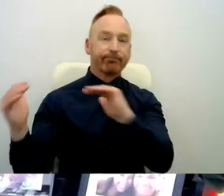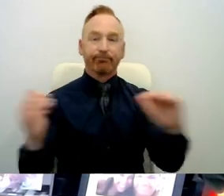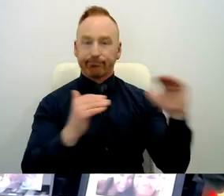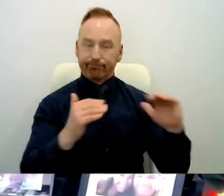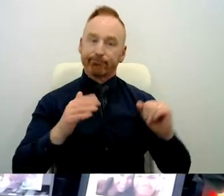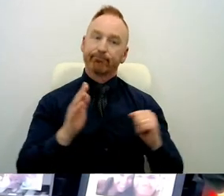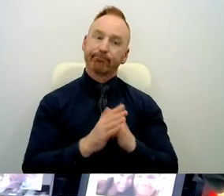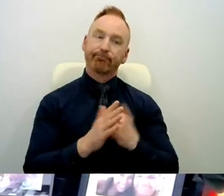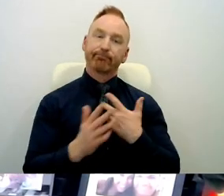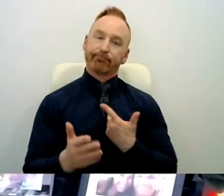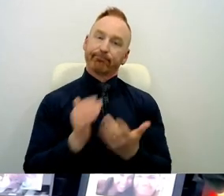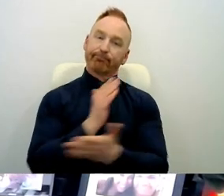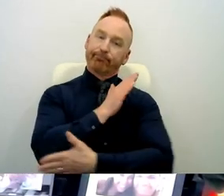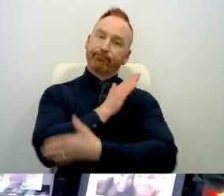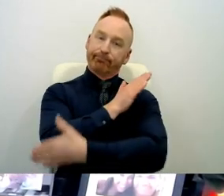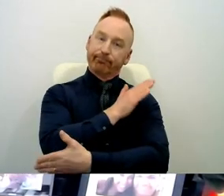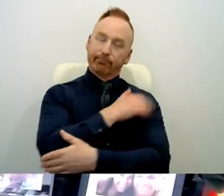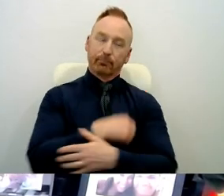just country.